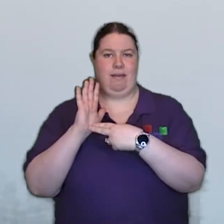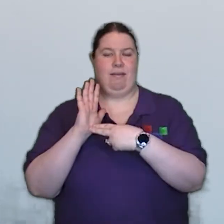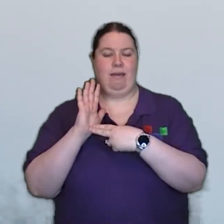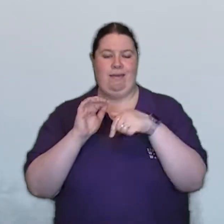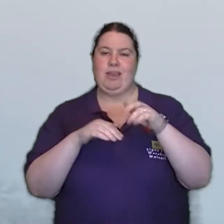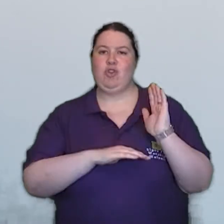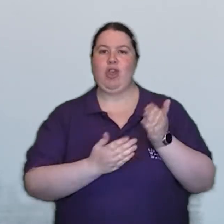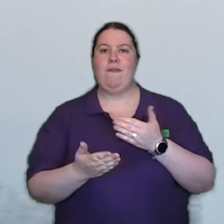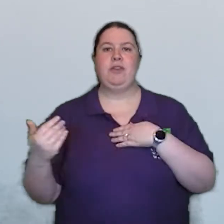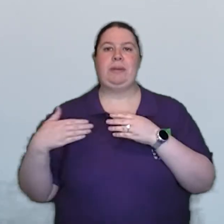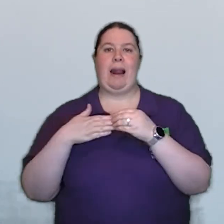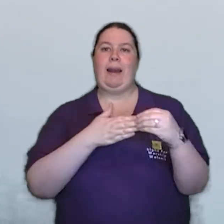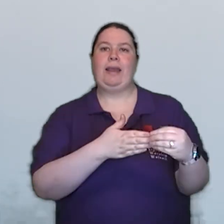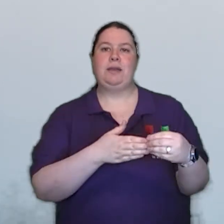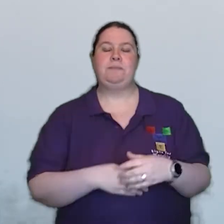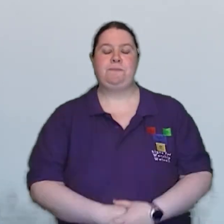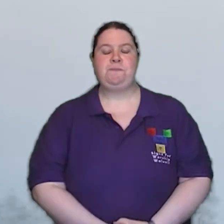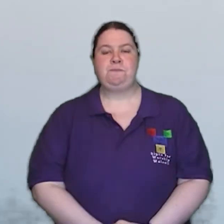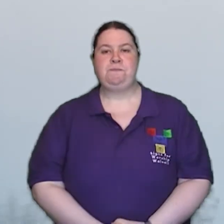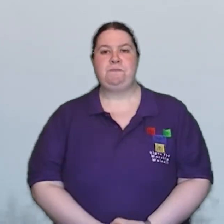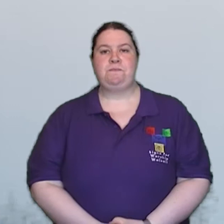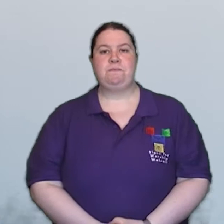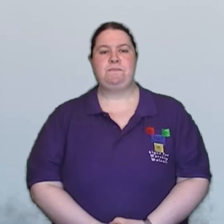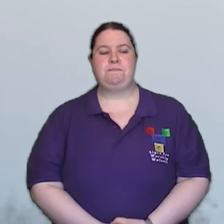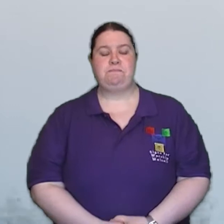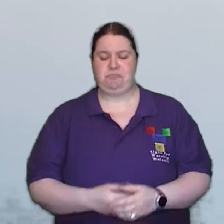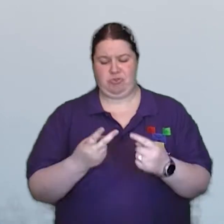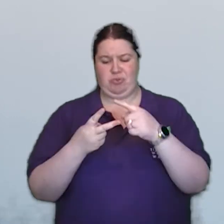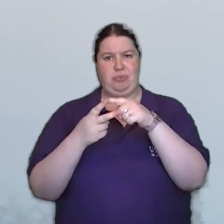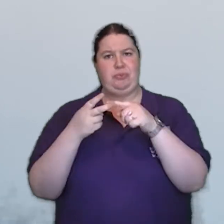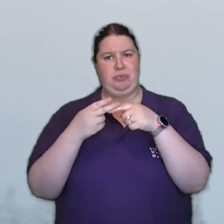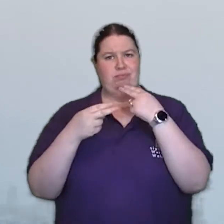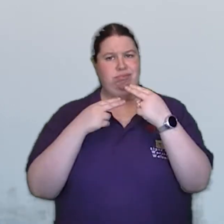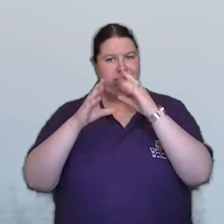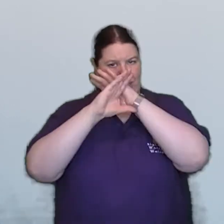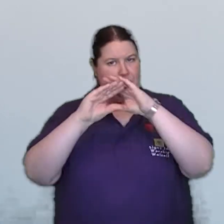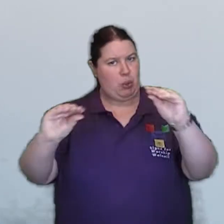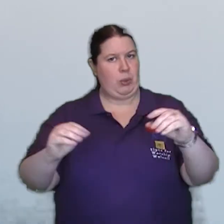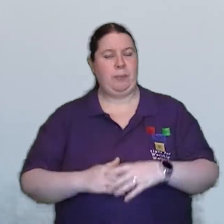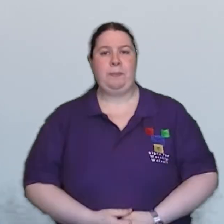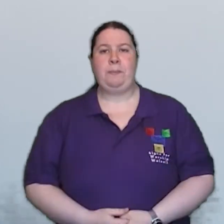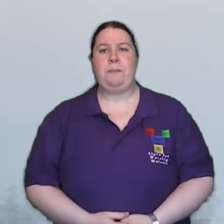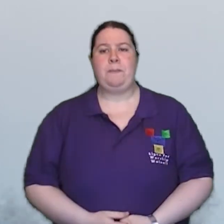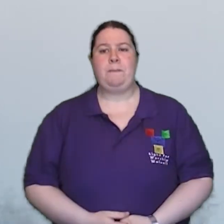Ben. I'll be leading the service this morning. A couple of very quick notices for